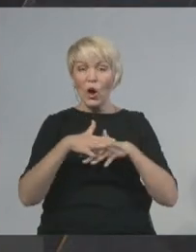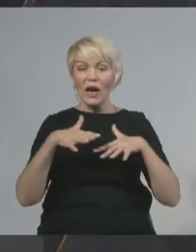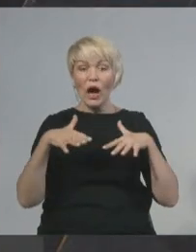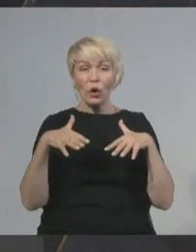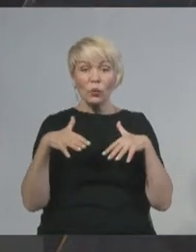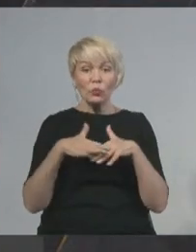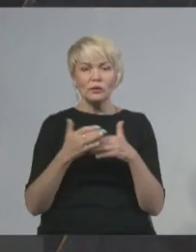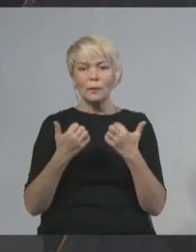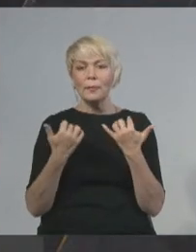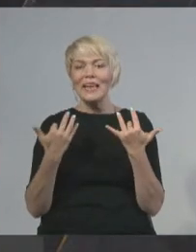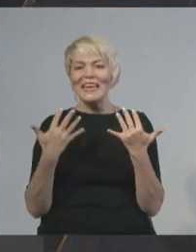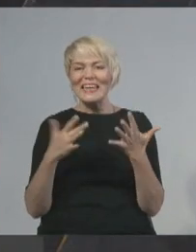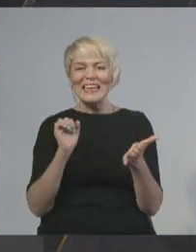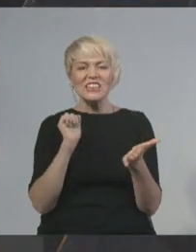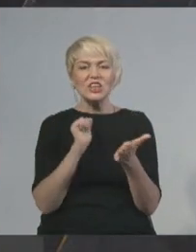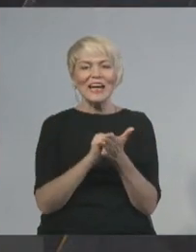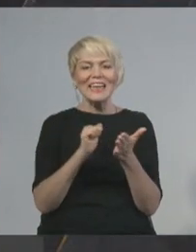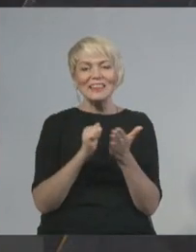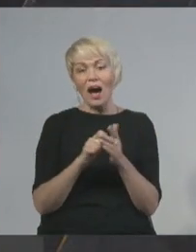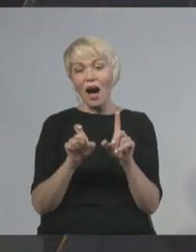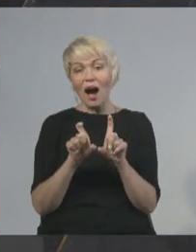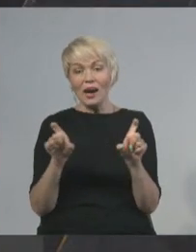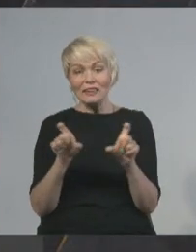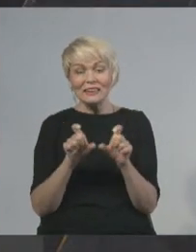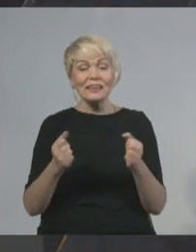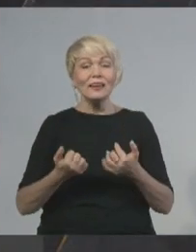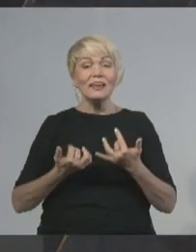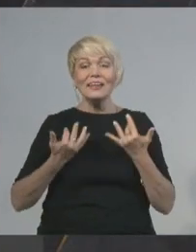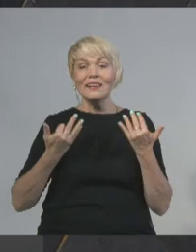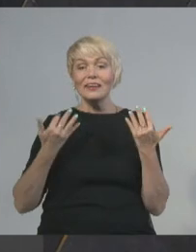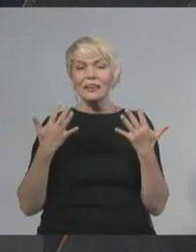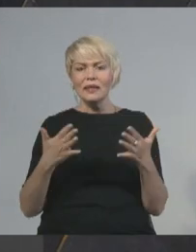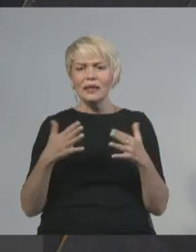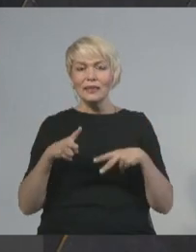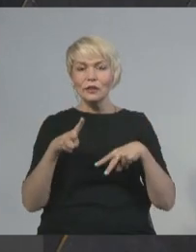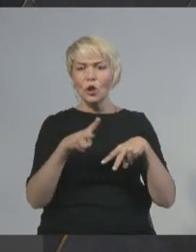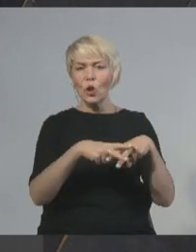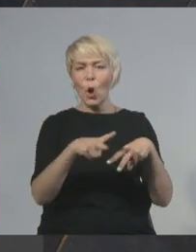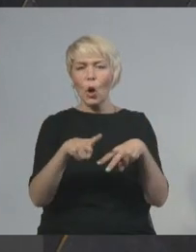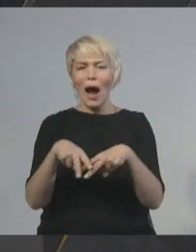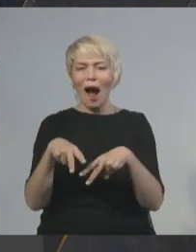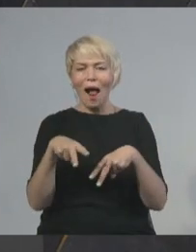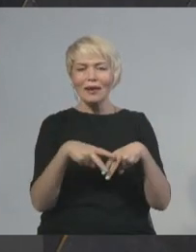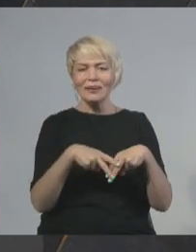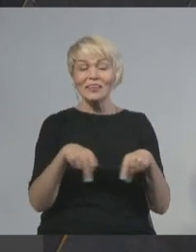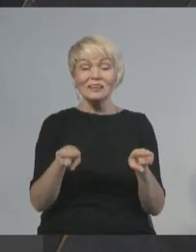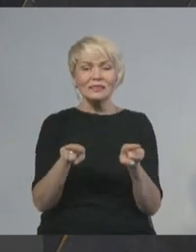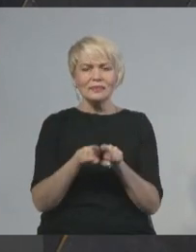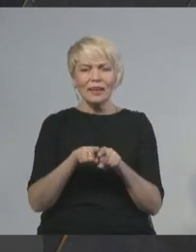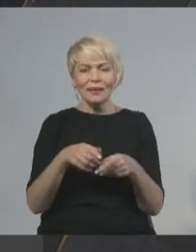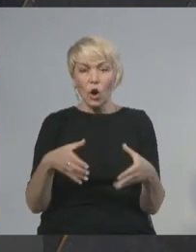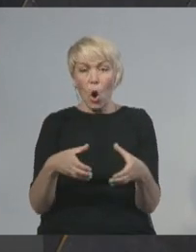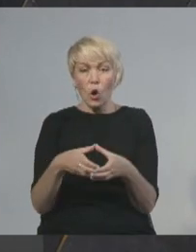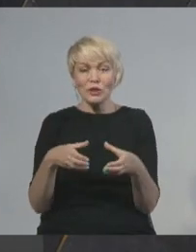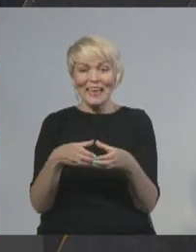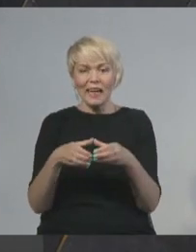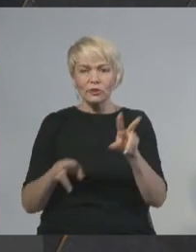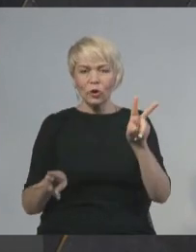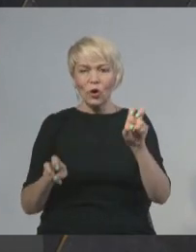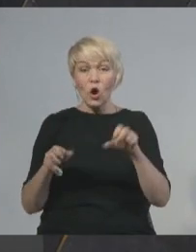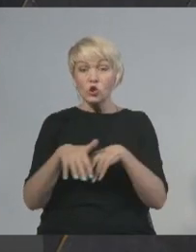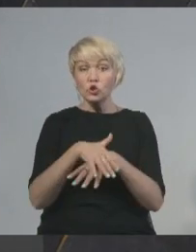this is one of the reasons behind that but if you calculate the number of editorial offices of